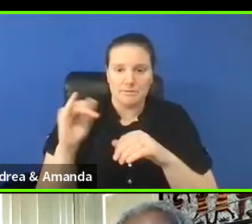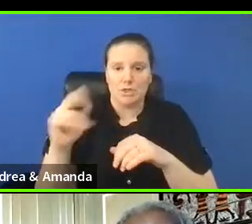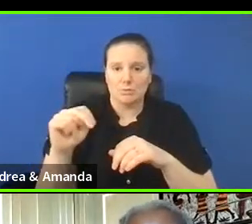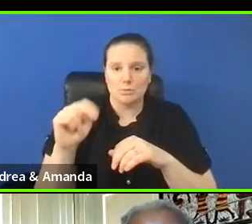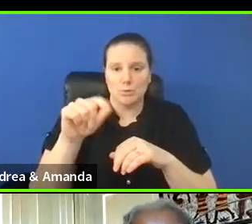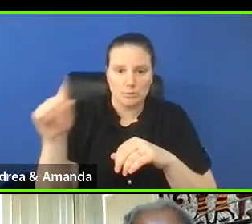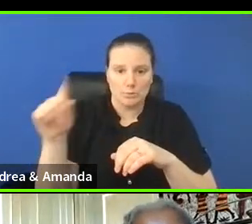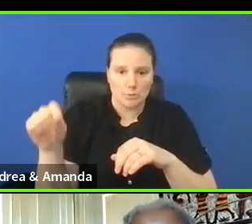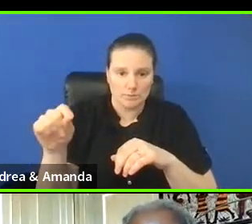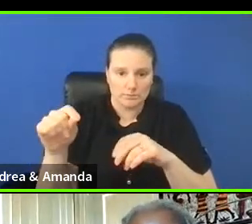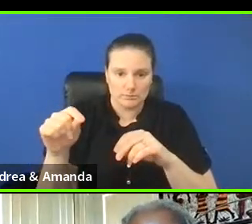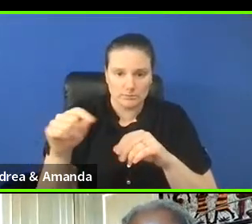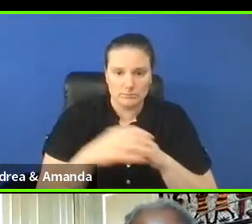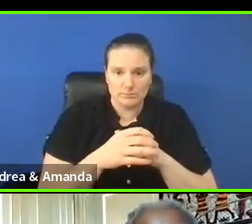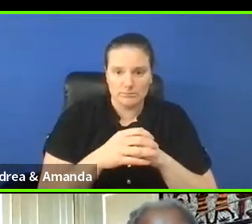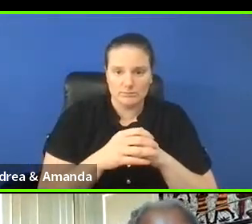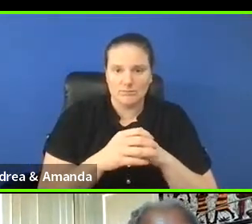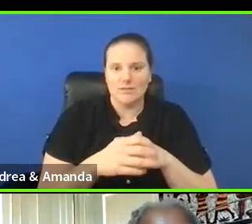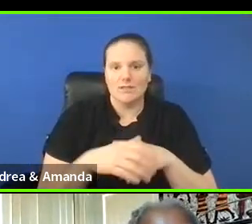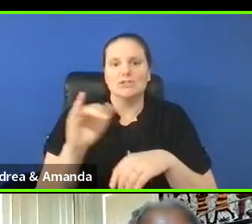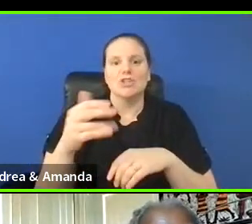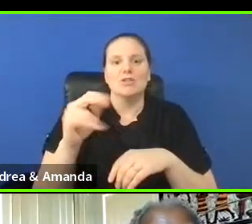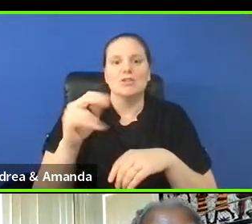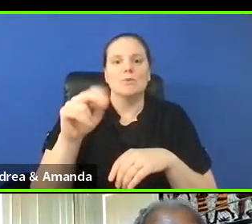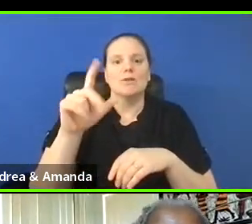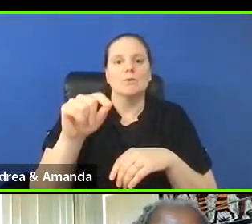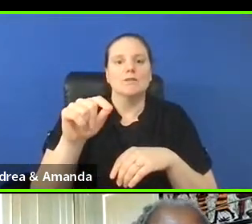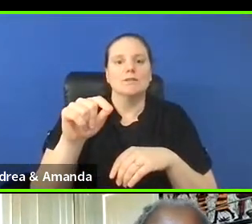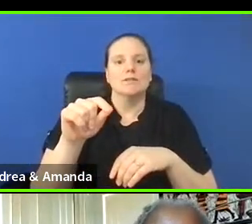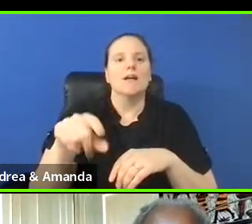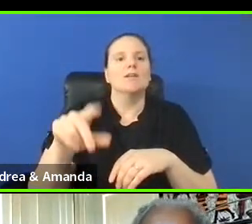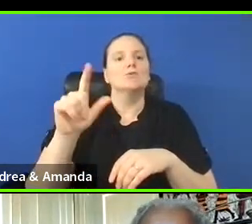2020. January 20th, 2022. I wish it were 2020.